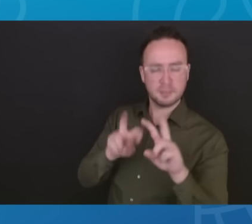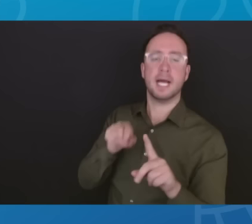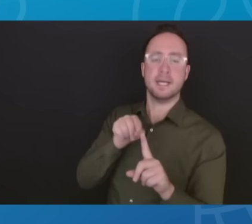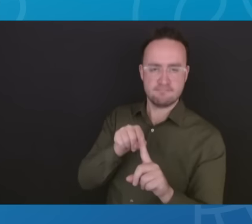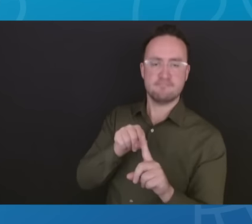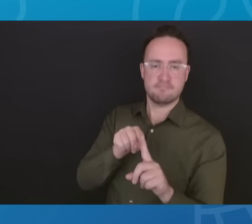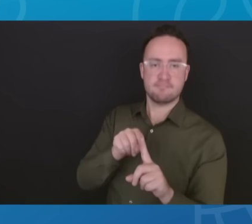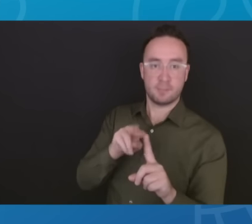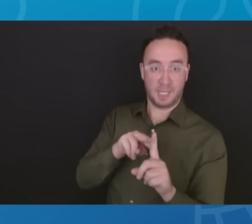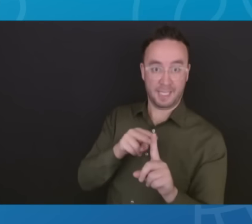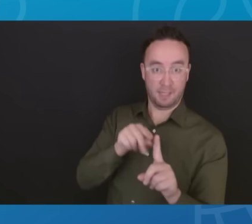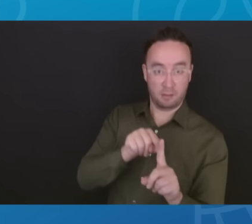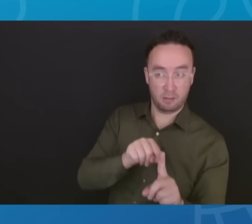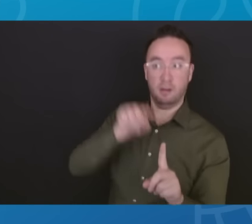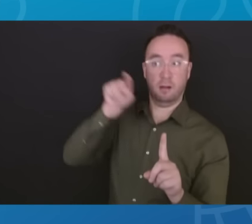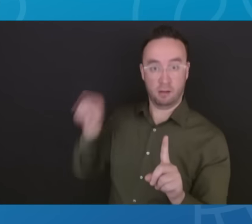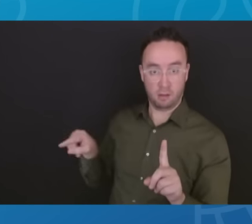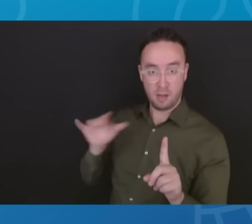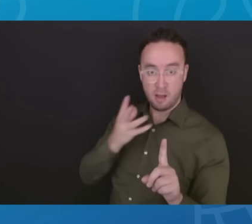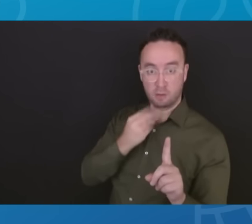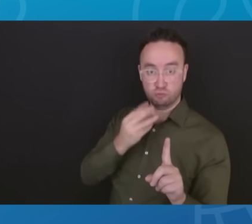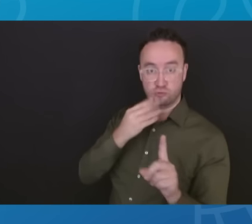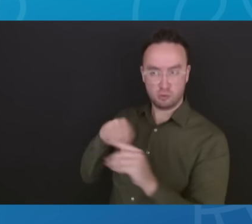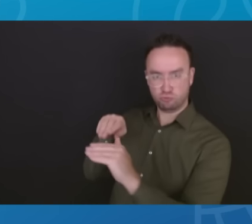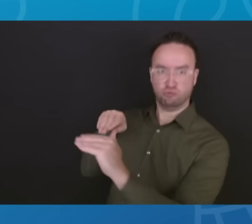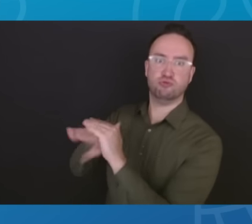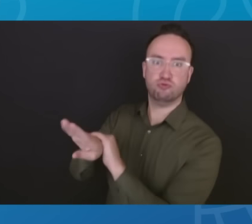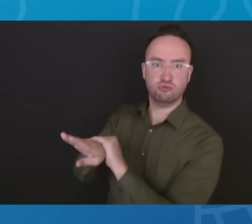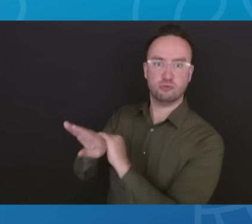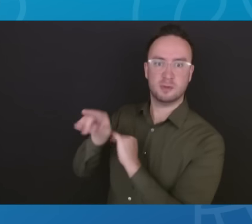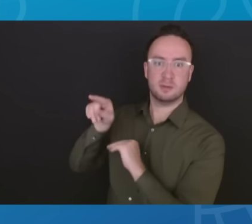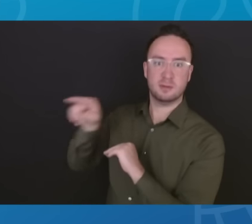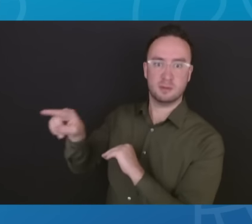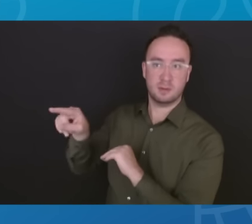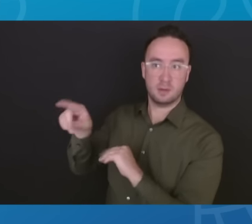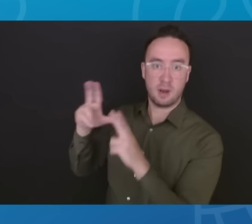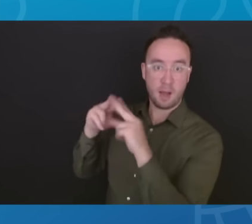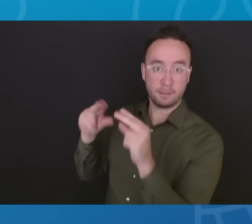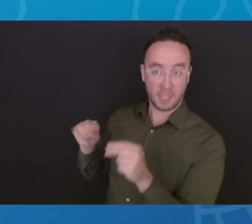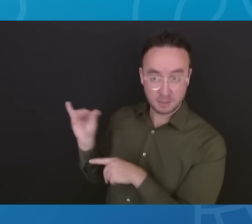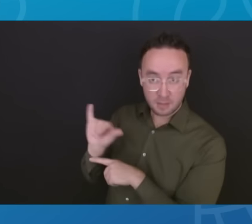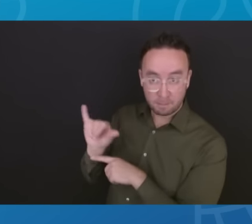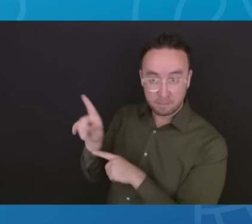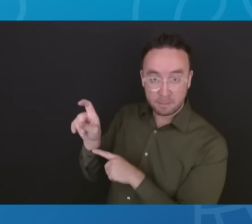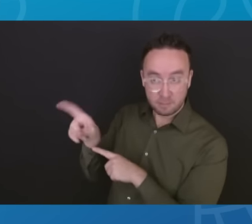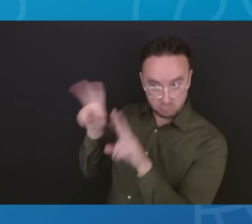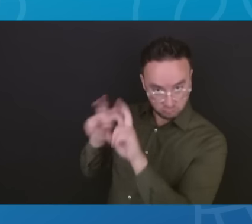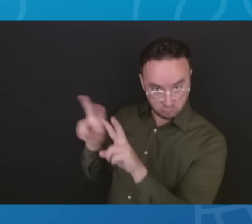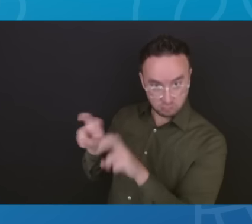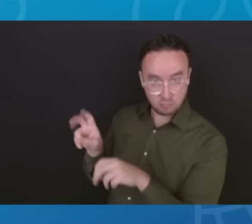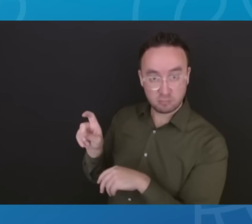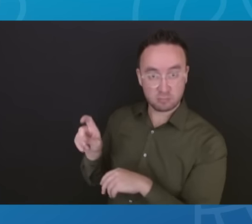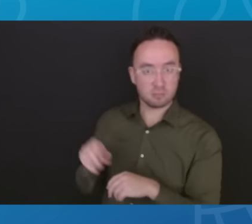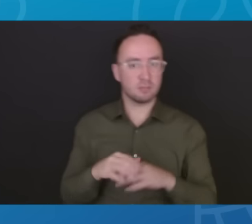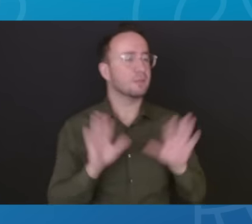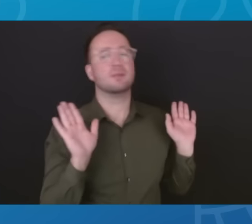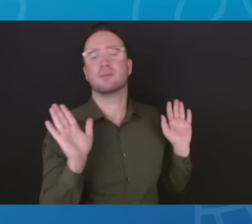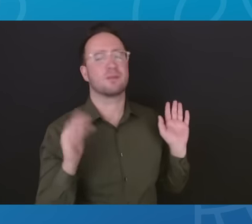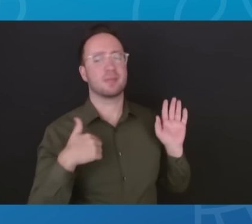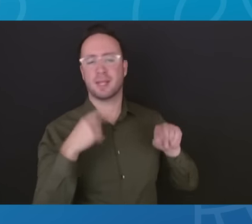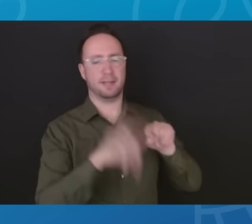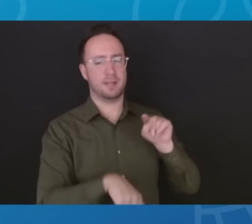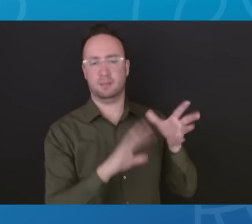Hezbollah? I don't have any announcements to make today. We're in the early stages of this conflict, but that is the type of assessment we